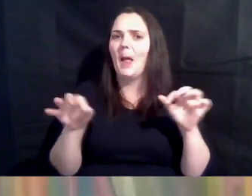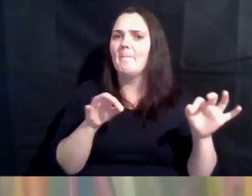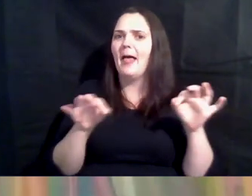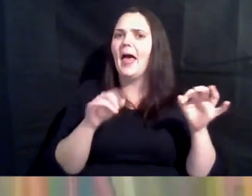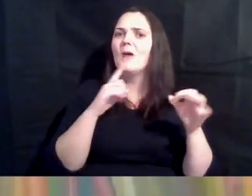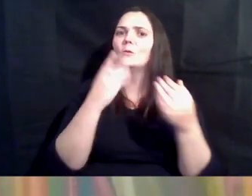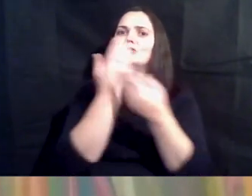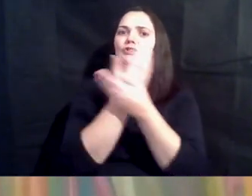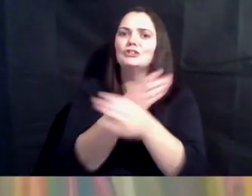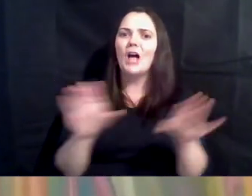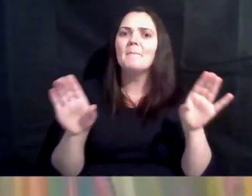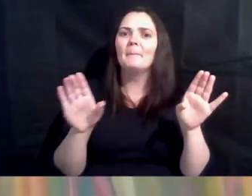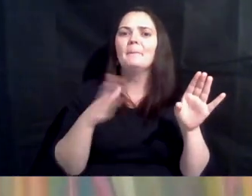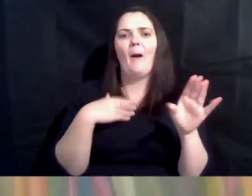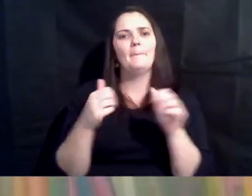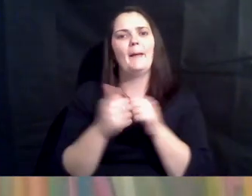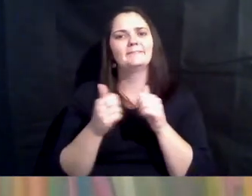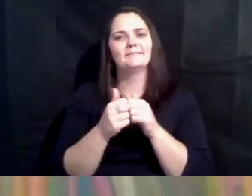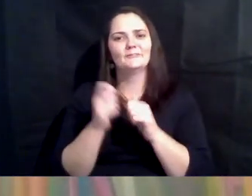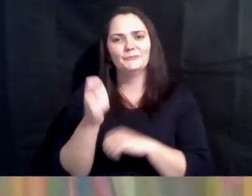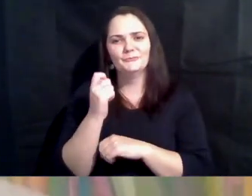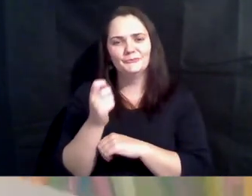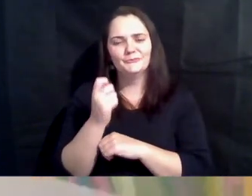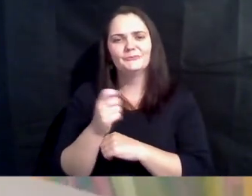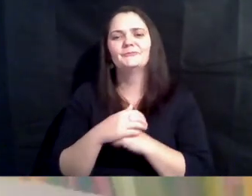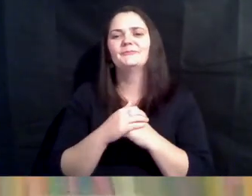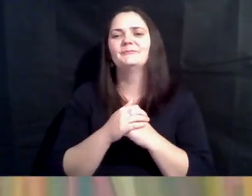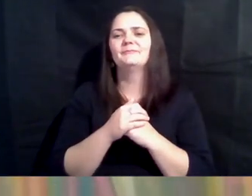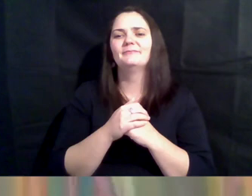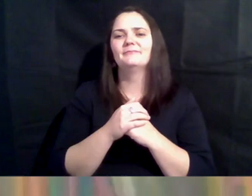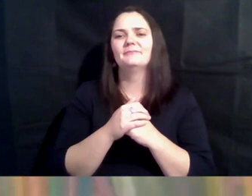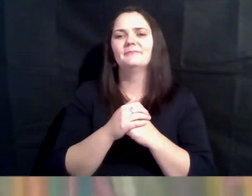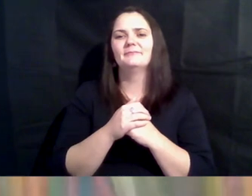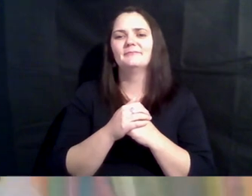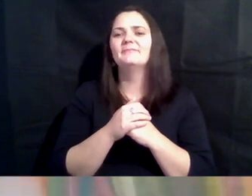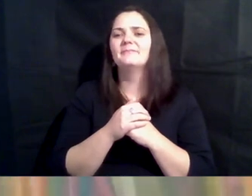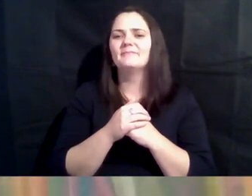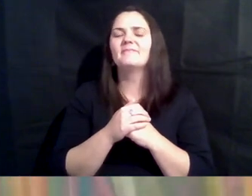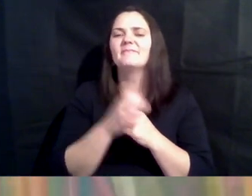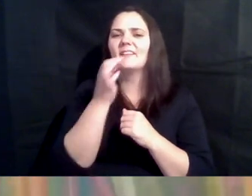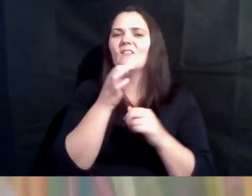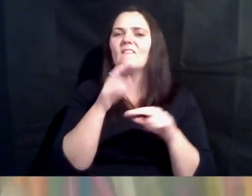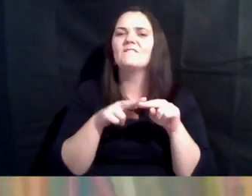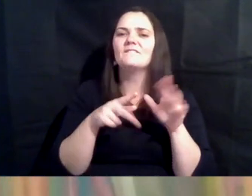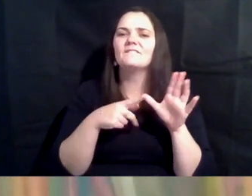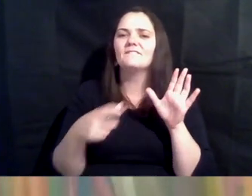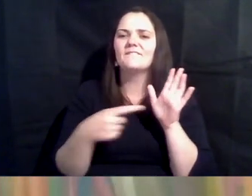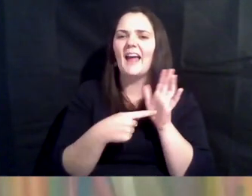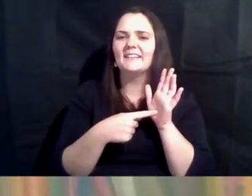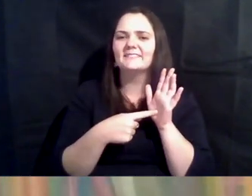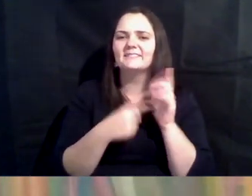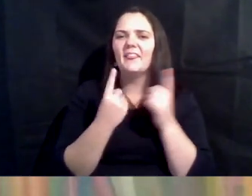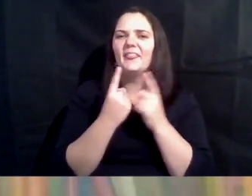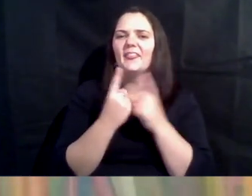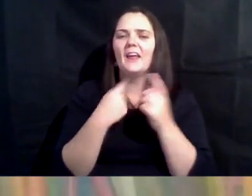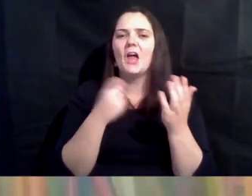feel better, I've written, and just put some like little facts and things. And